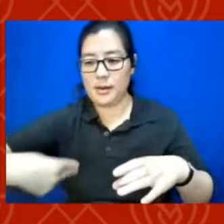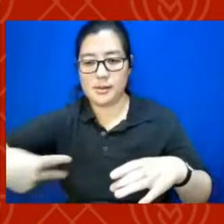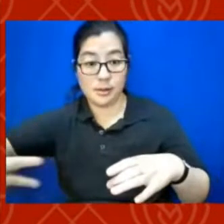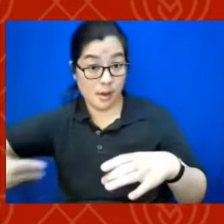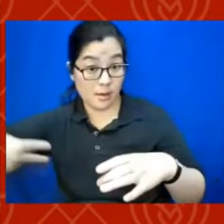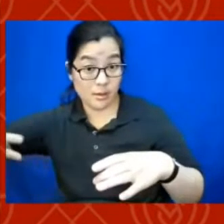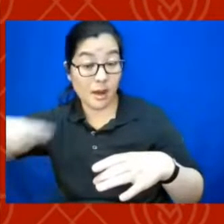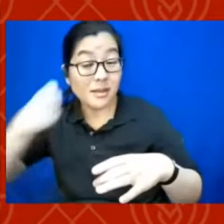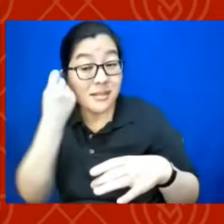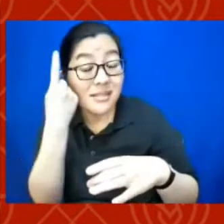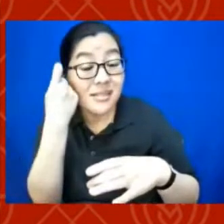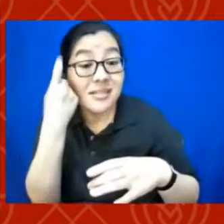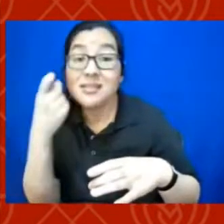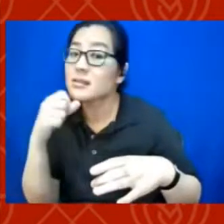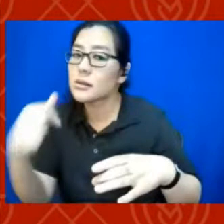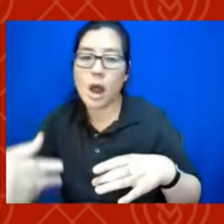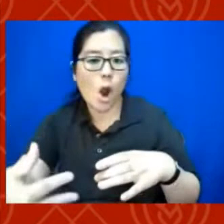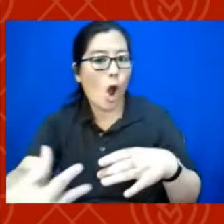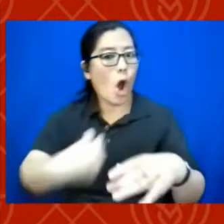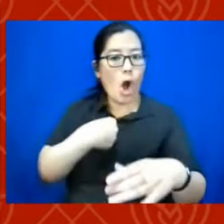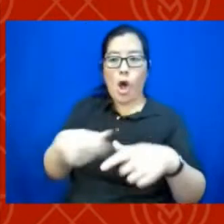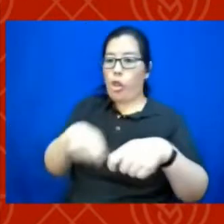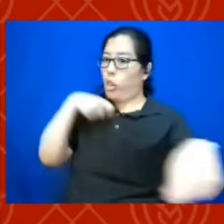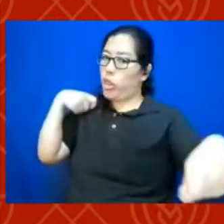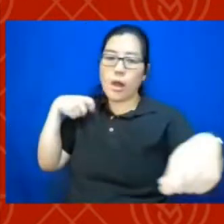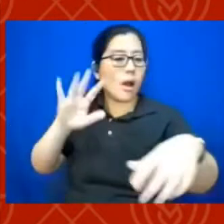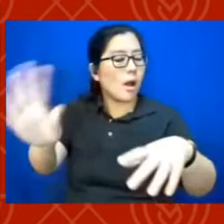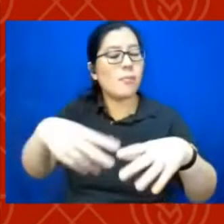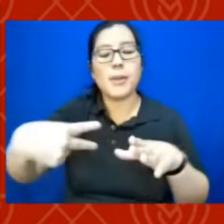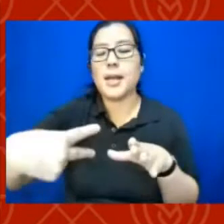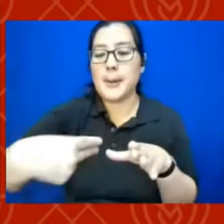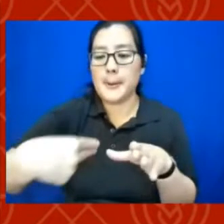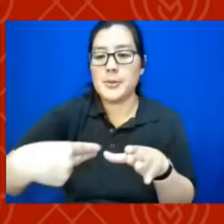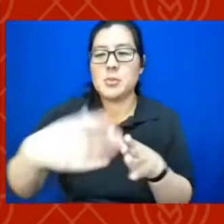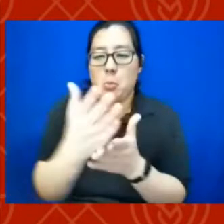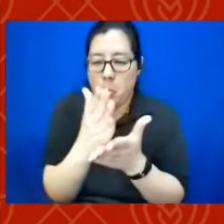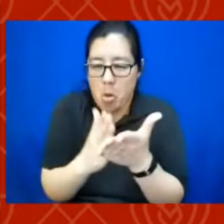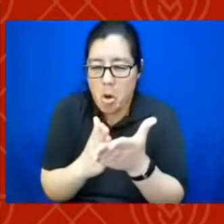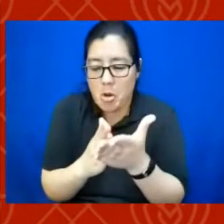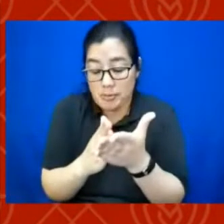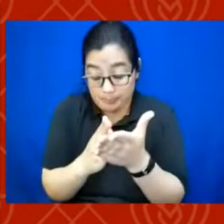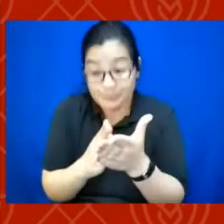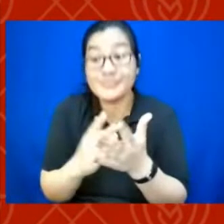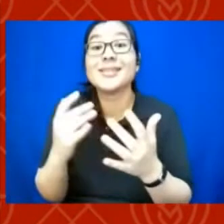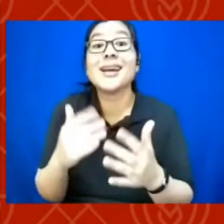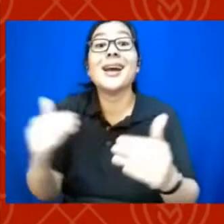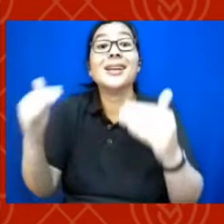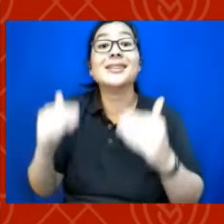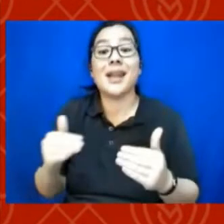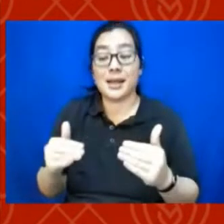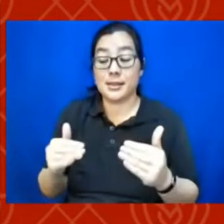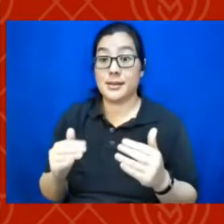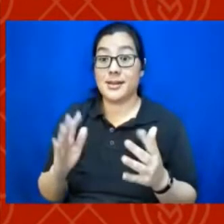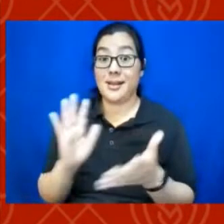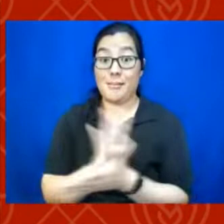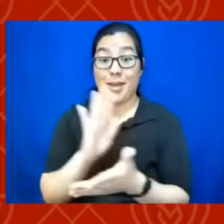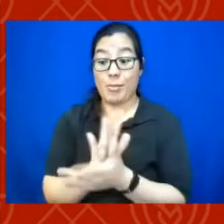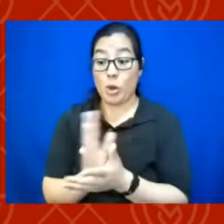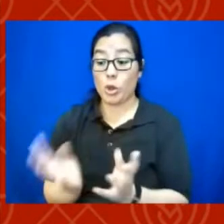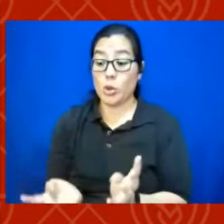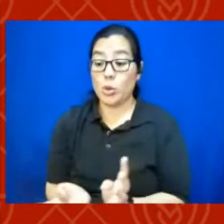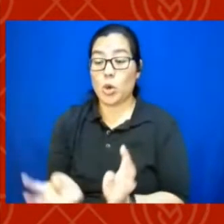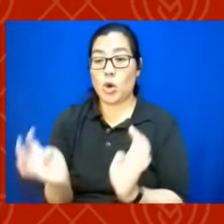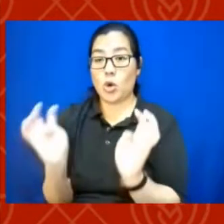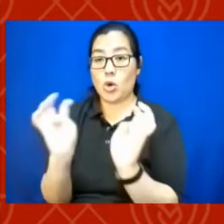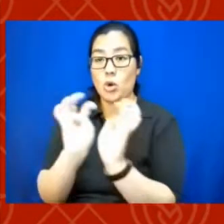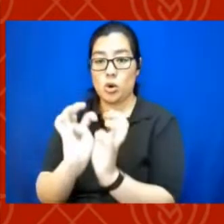you don't cut all the way across. The fourth step is to curl the paper so that it connects to form a tube, and then you